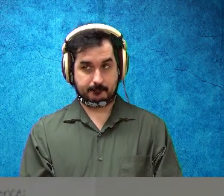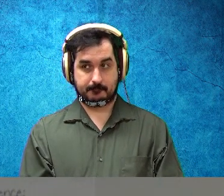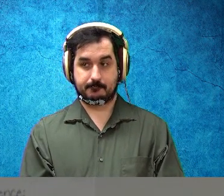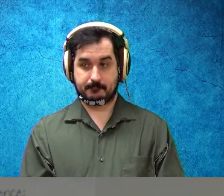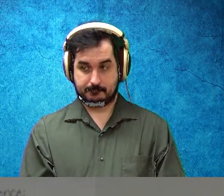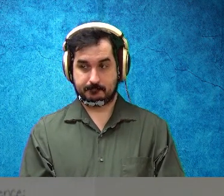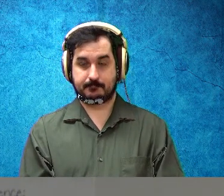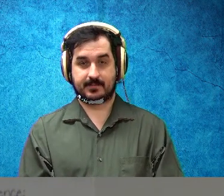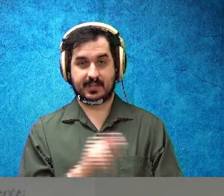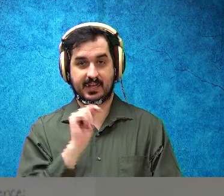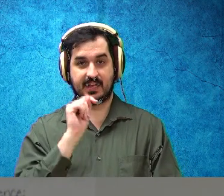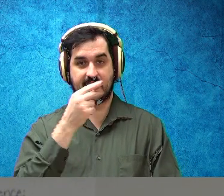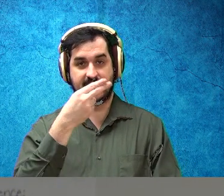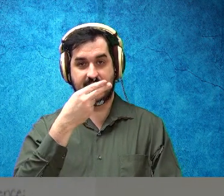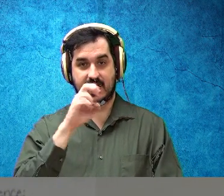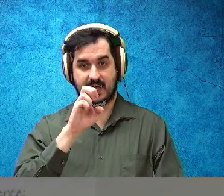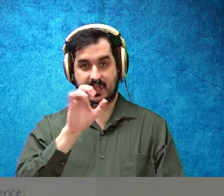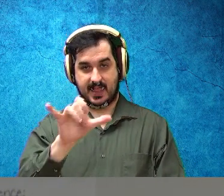they